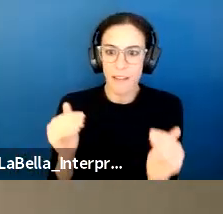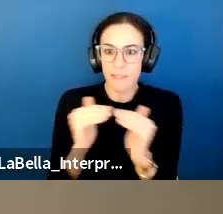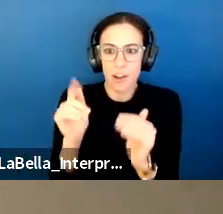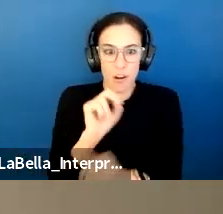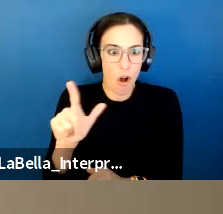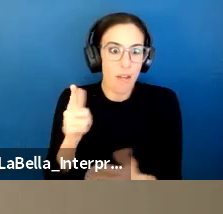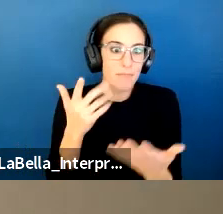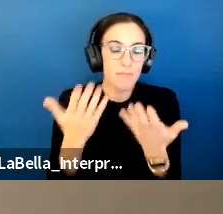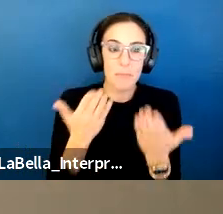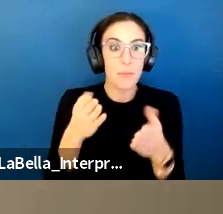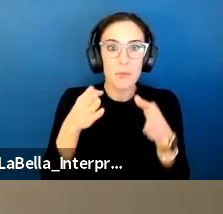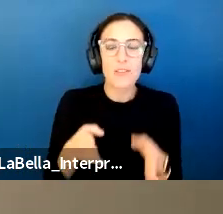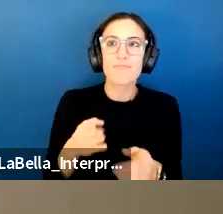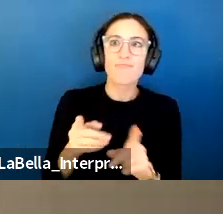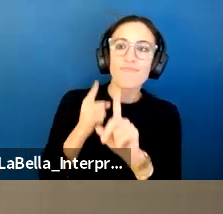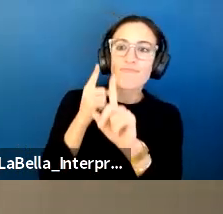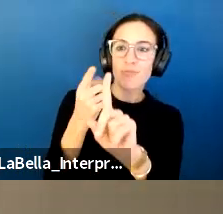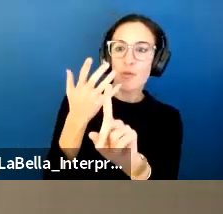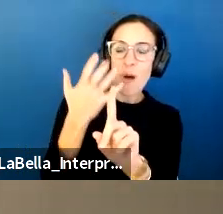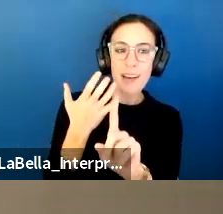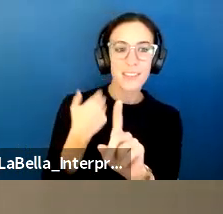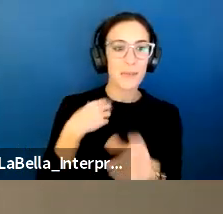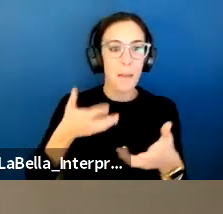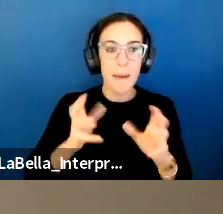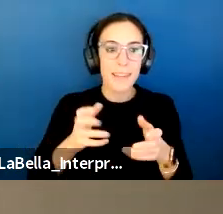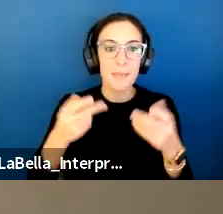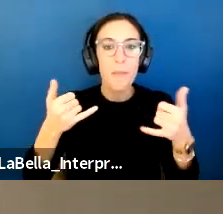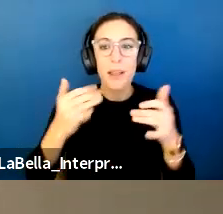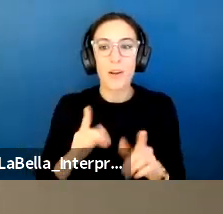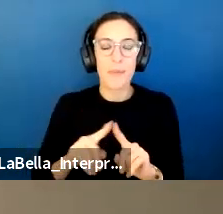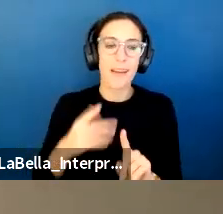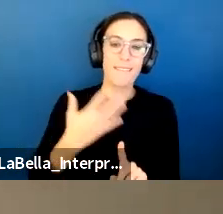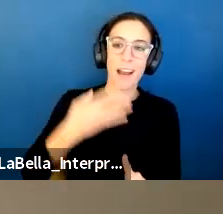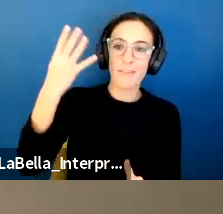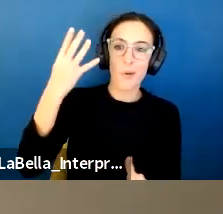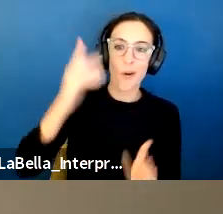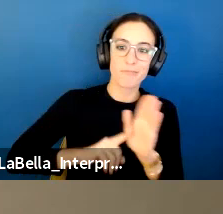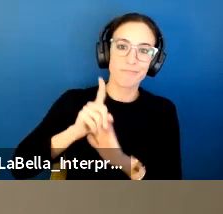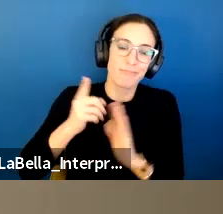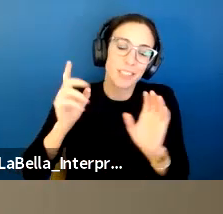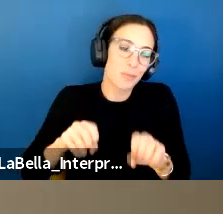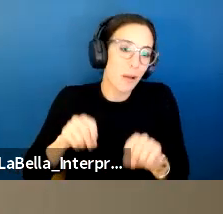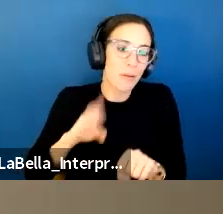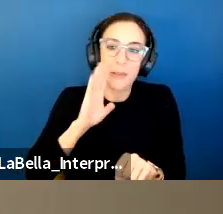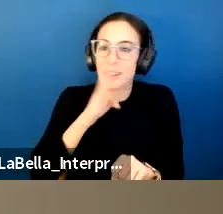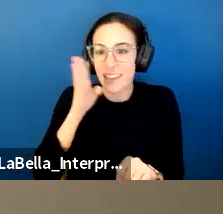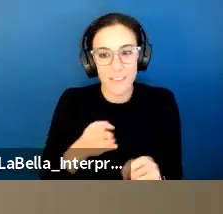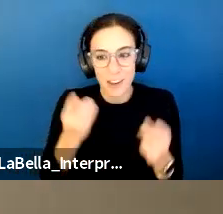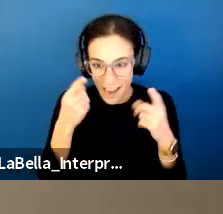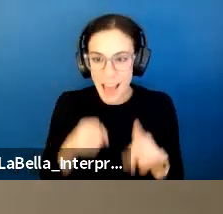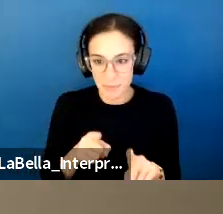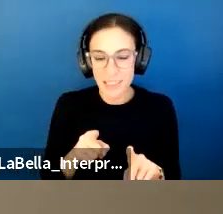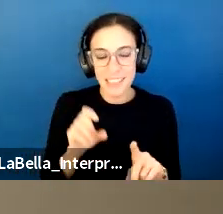aspire to be a basketball player, but maybe 5'4", and it's just probably never going to happen. And